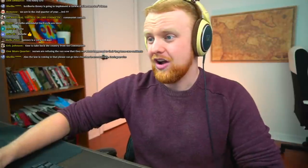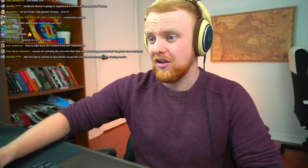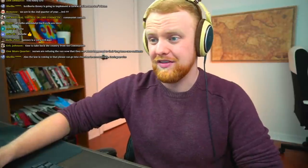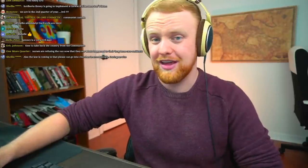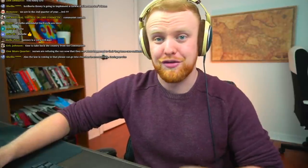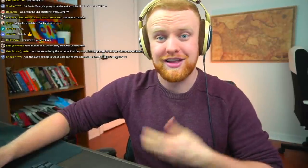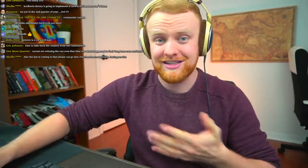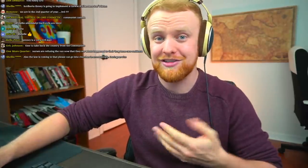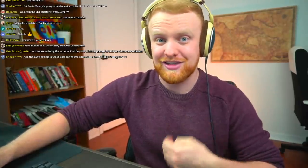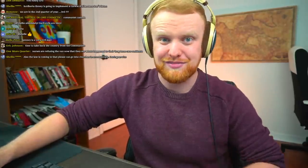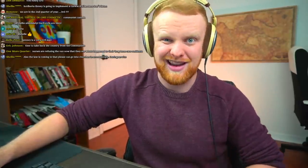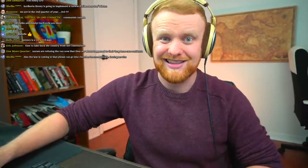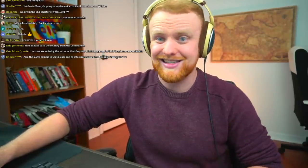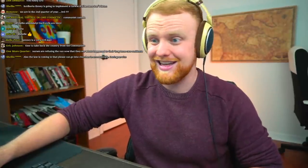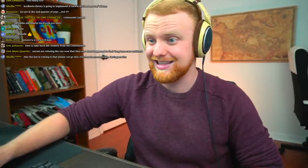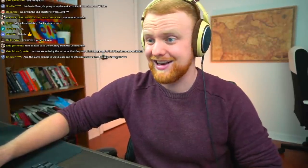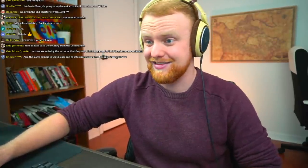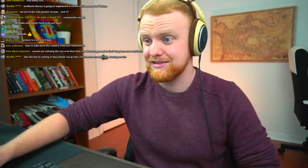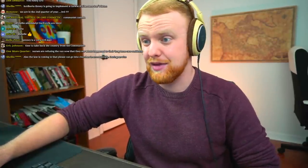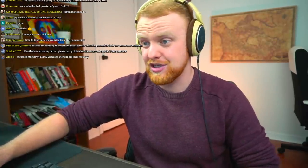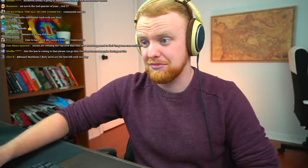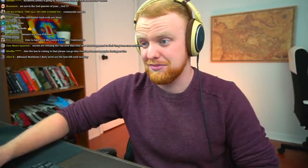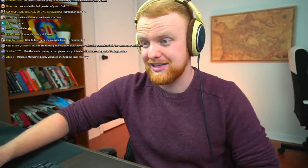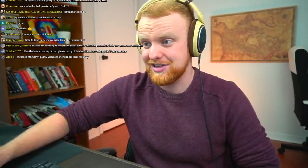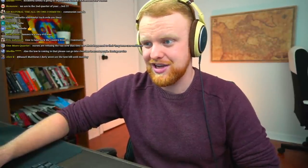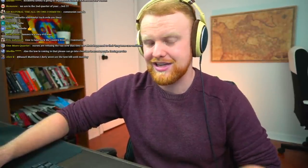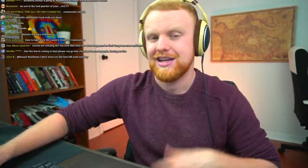and all of the other things that you could expect to see inside of this